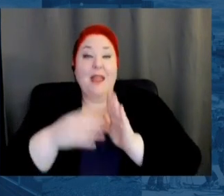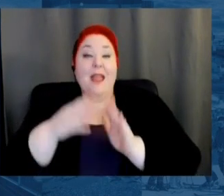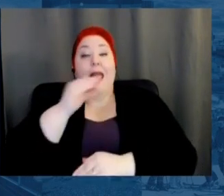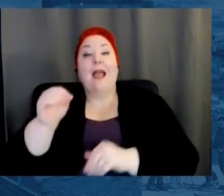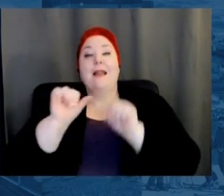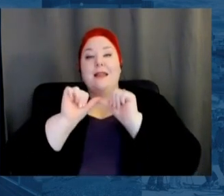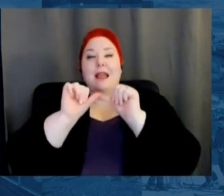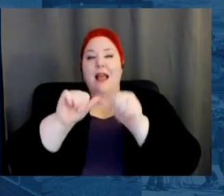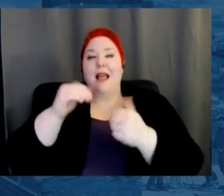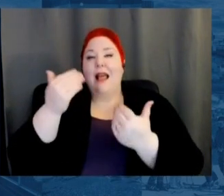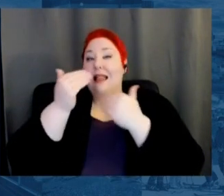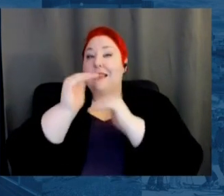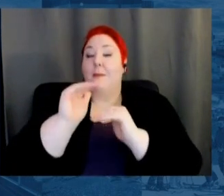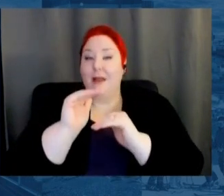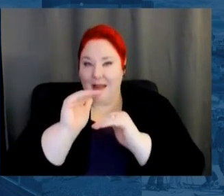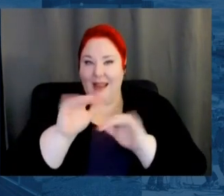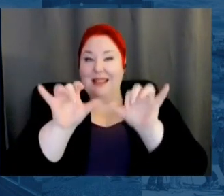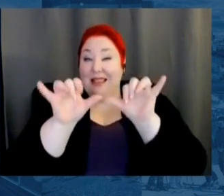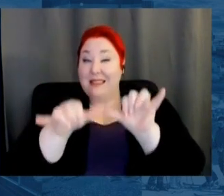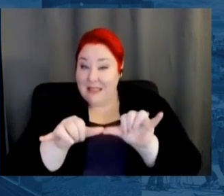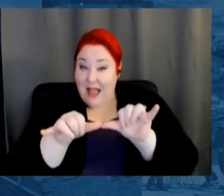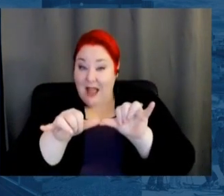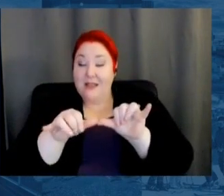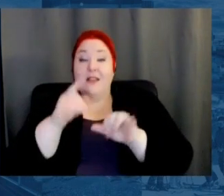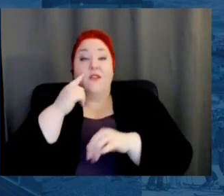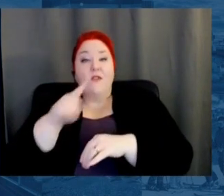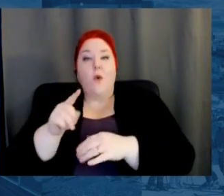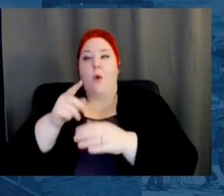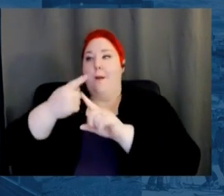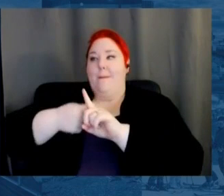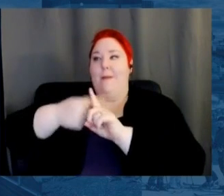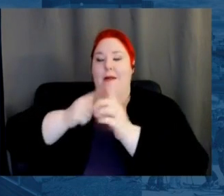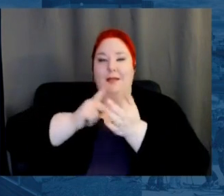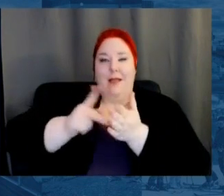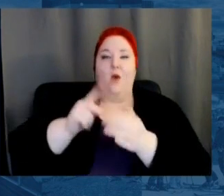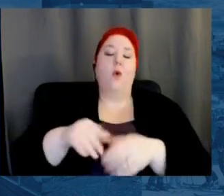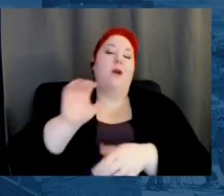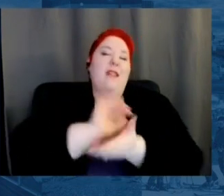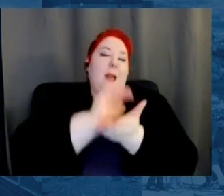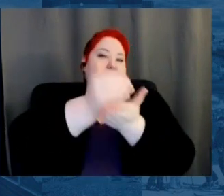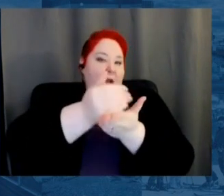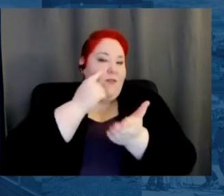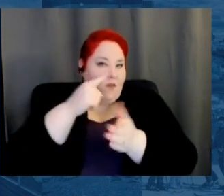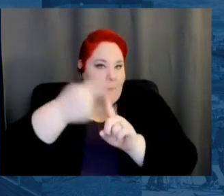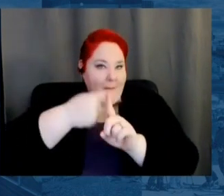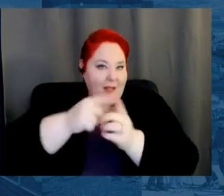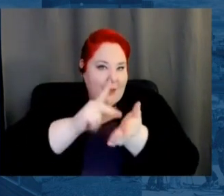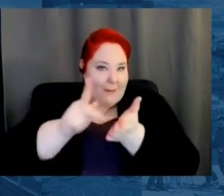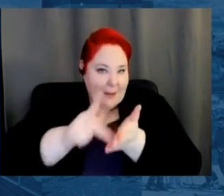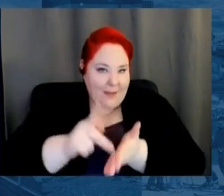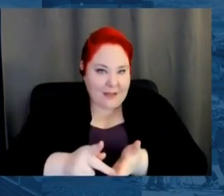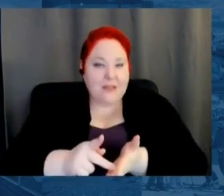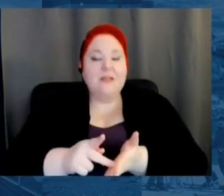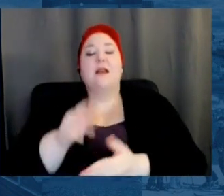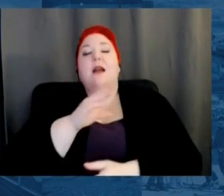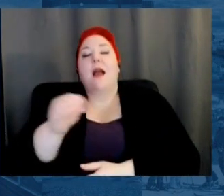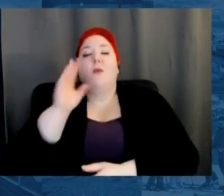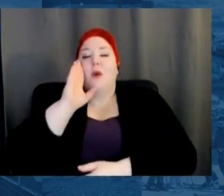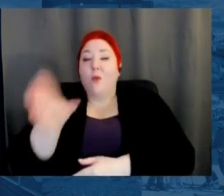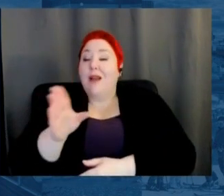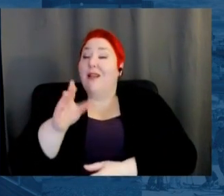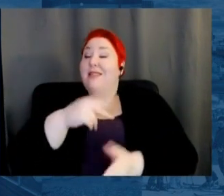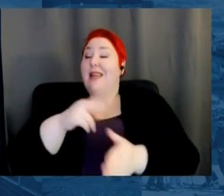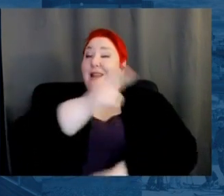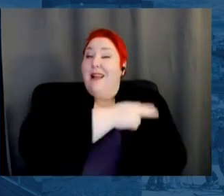the size of the monthly payments and the interest providers can charge. We're also going to greatly expand those hospital financial